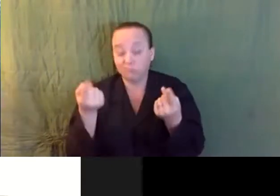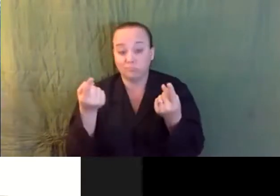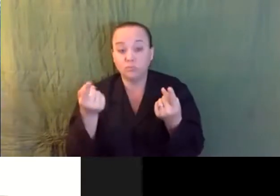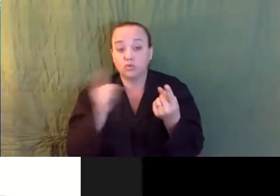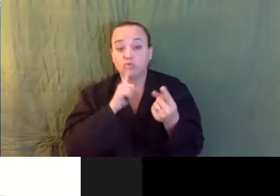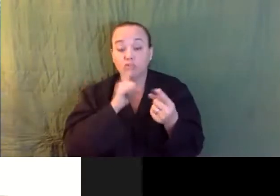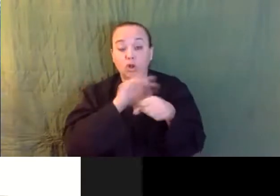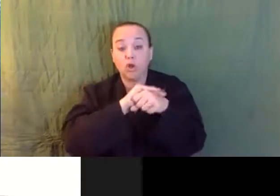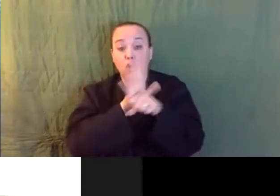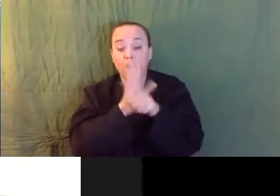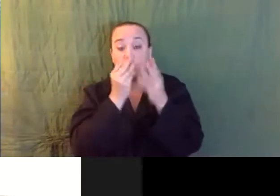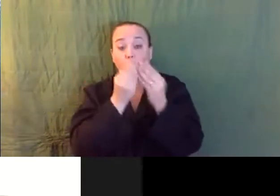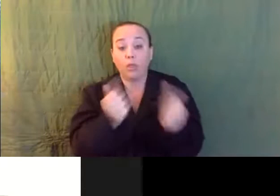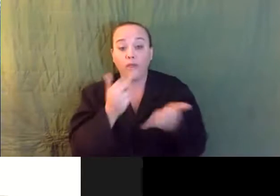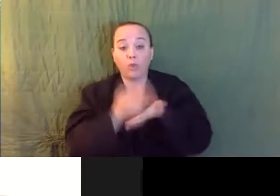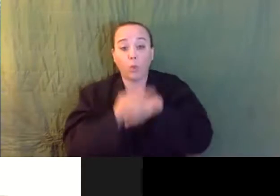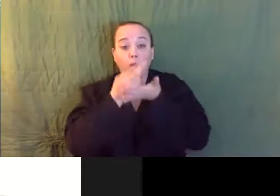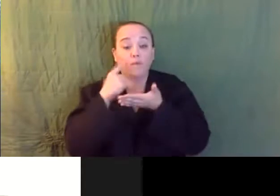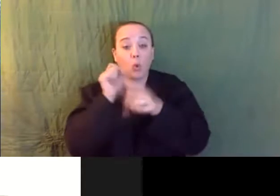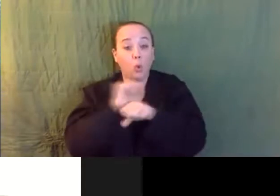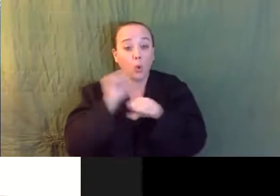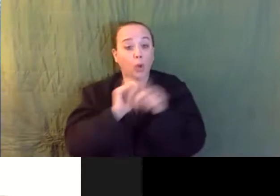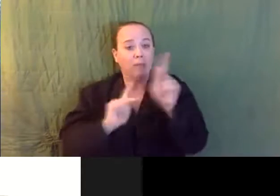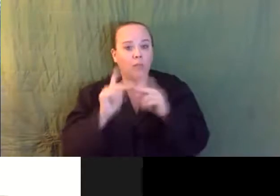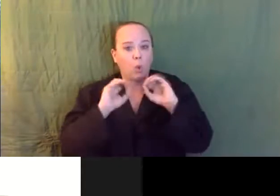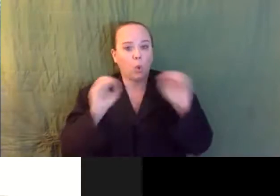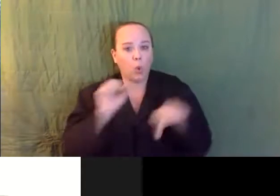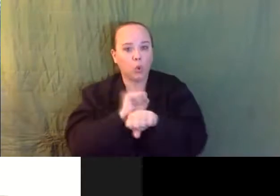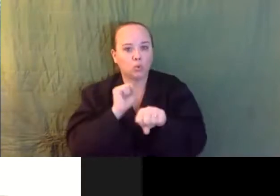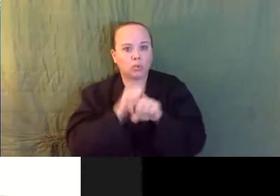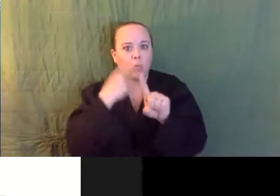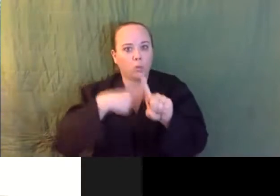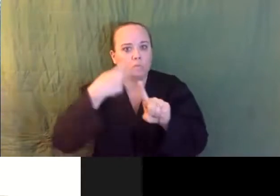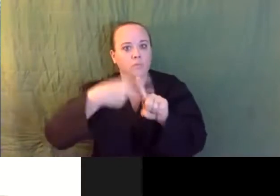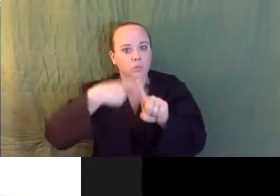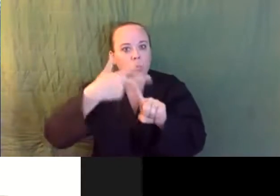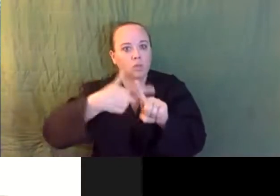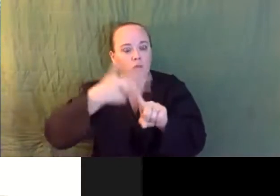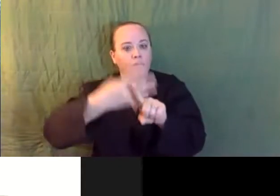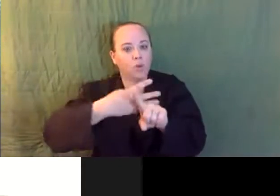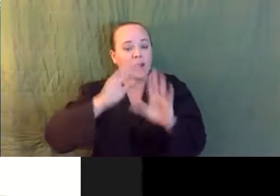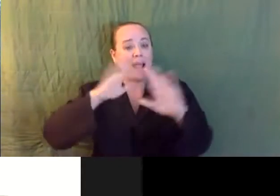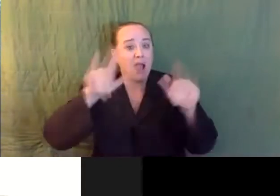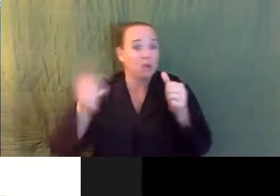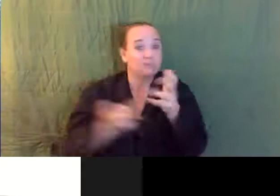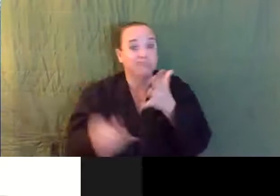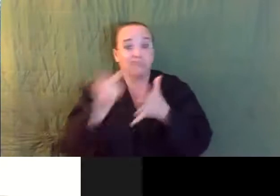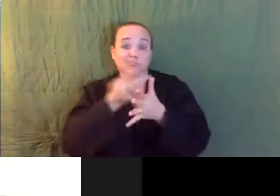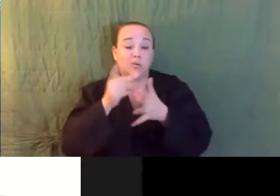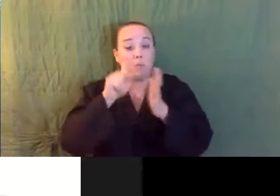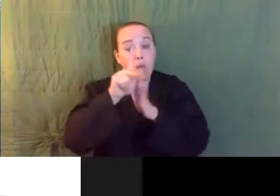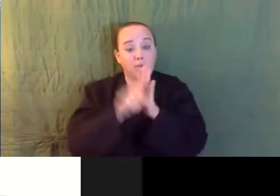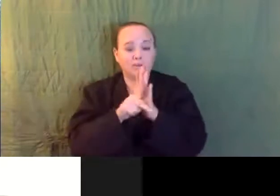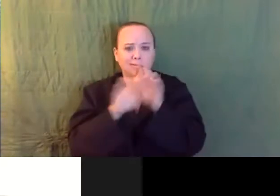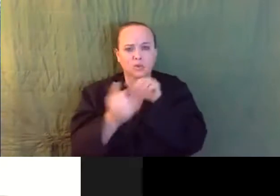COVID relief and recovery for working people who have been without a job for months on end. Housing first policies to address